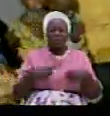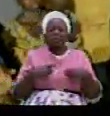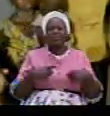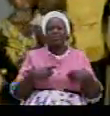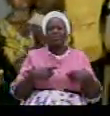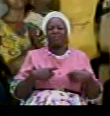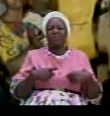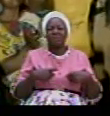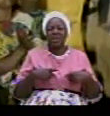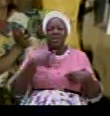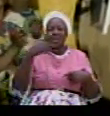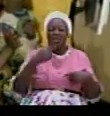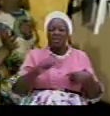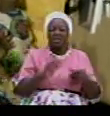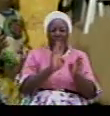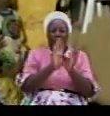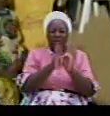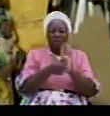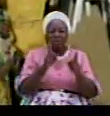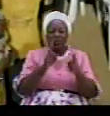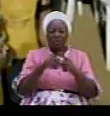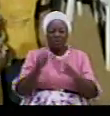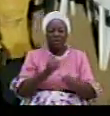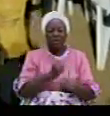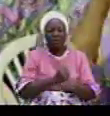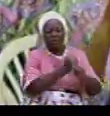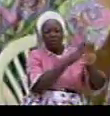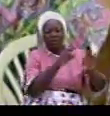The door to the mountain moving life.